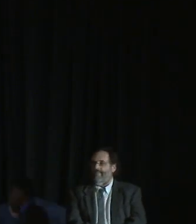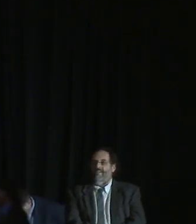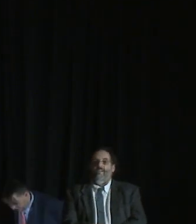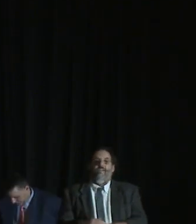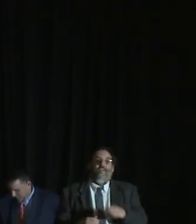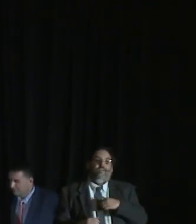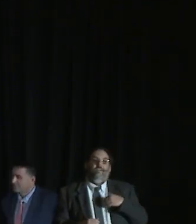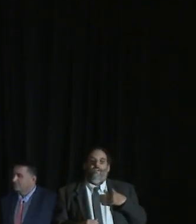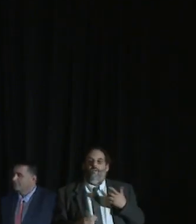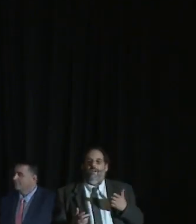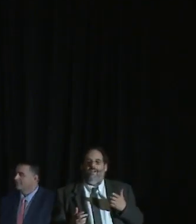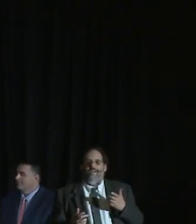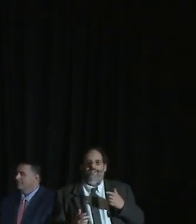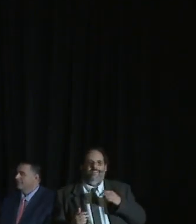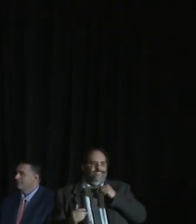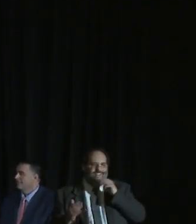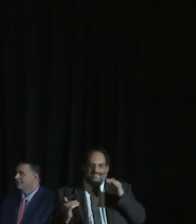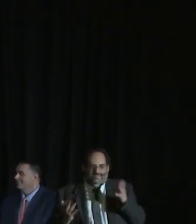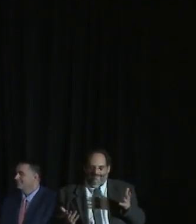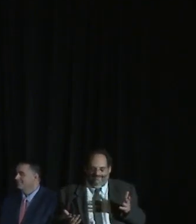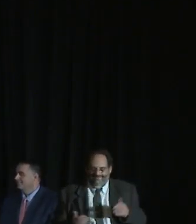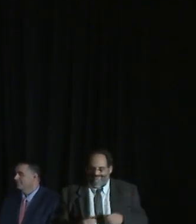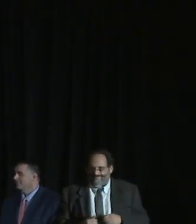We really did not rehearse this.